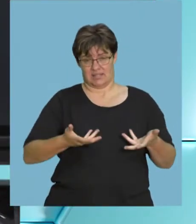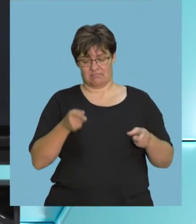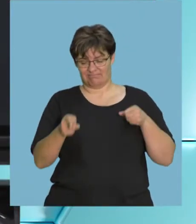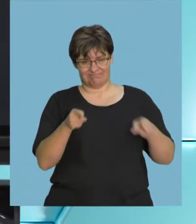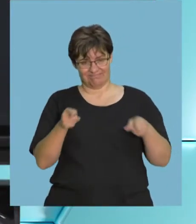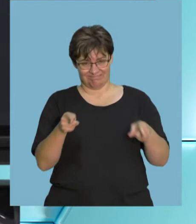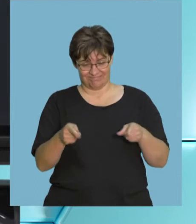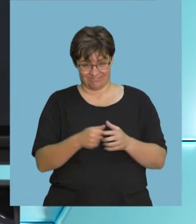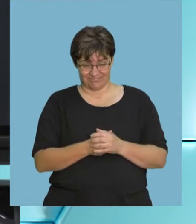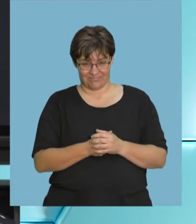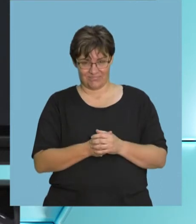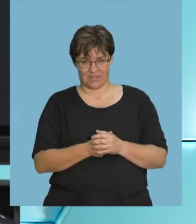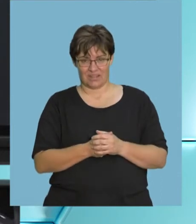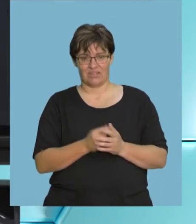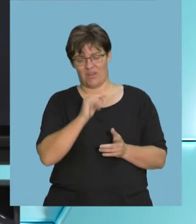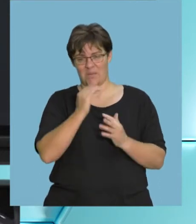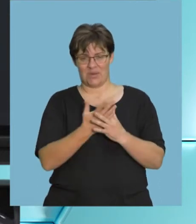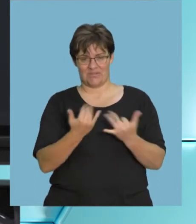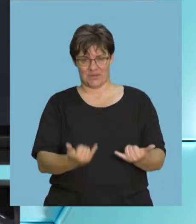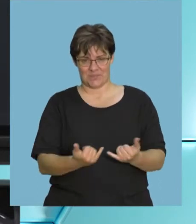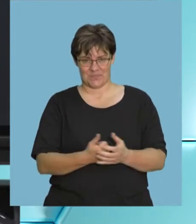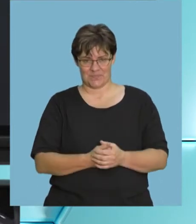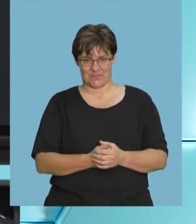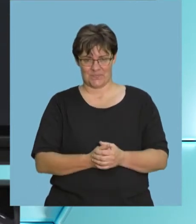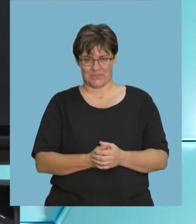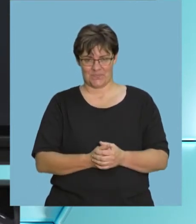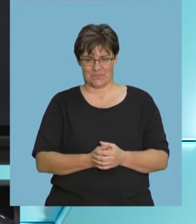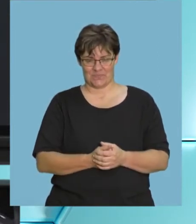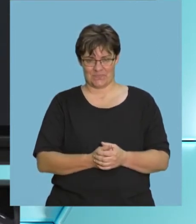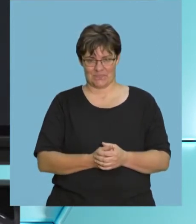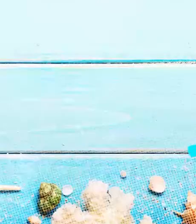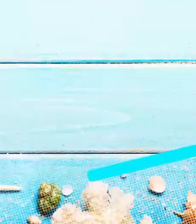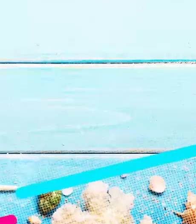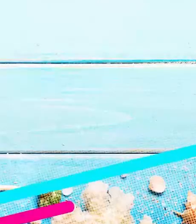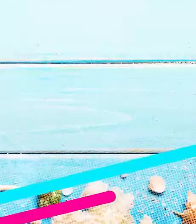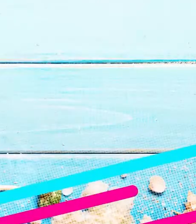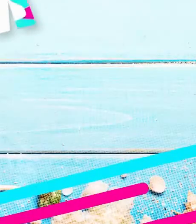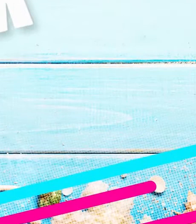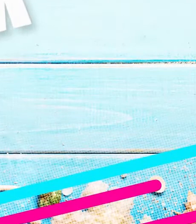force between two magnets. Having said that, let's take a short break for now.